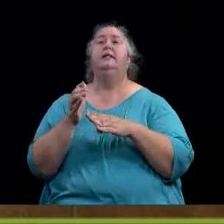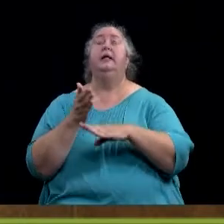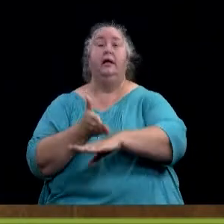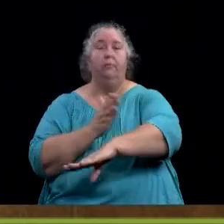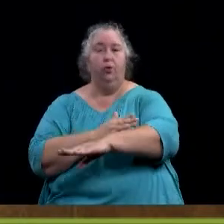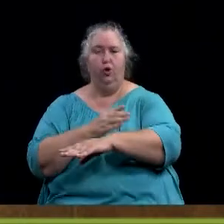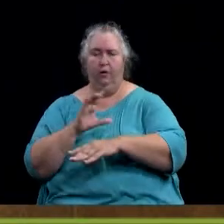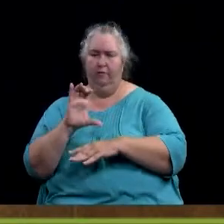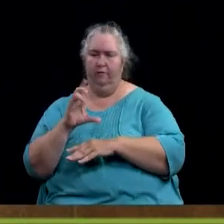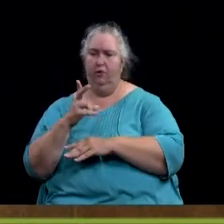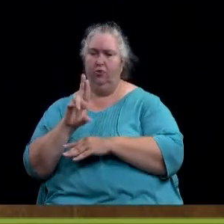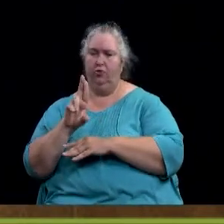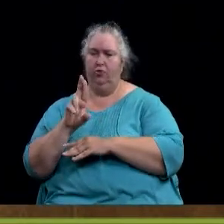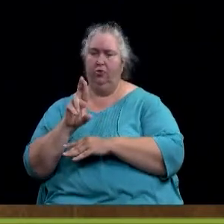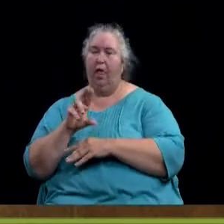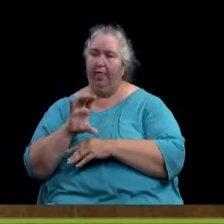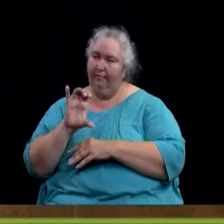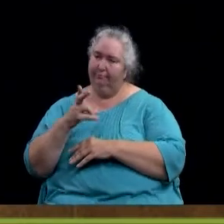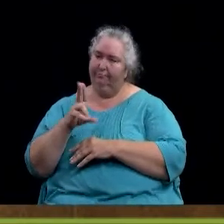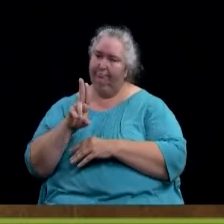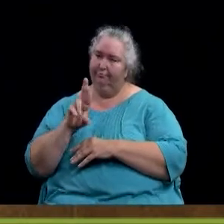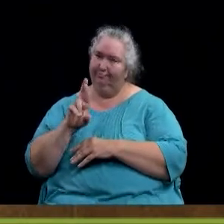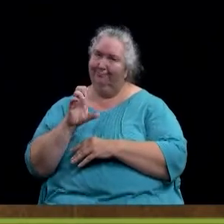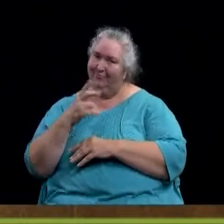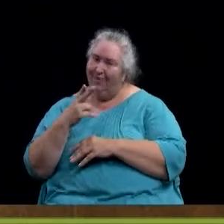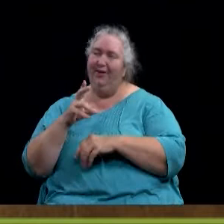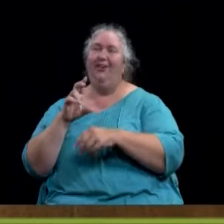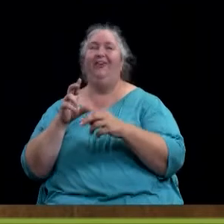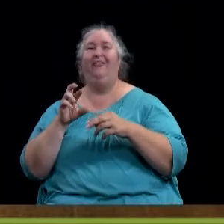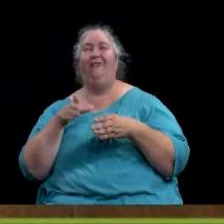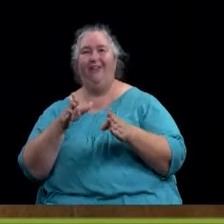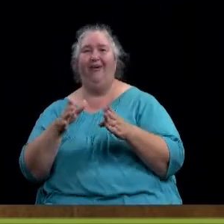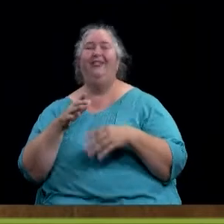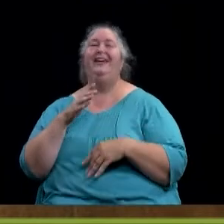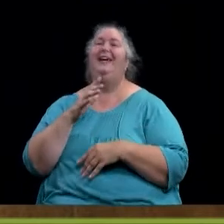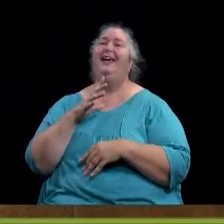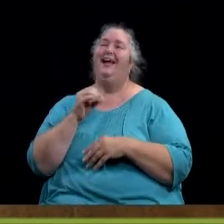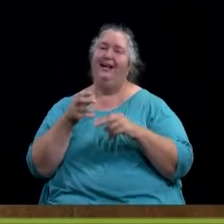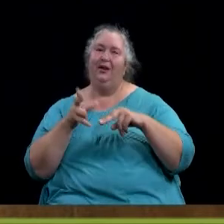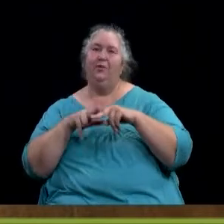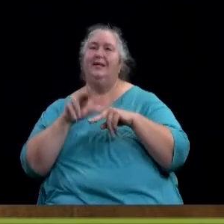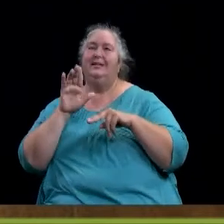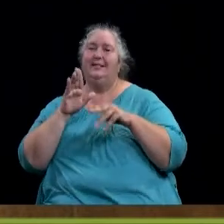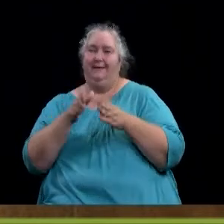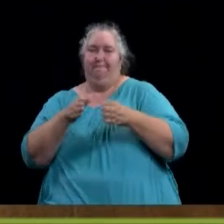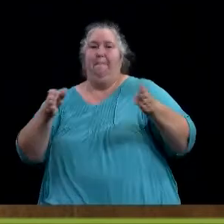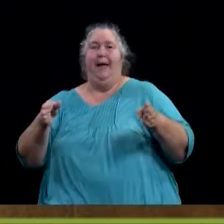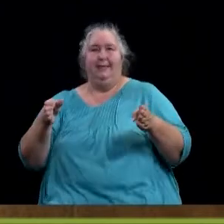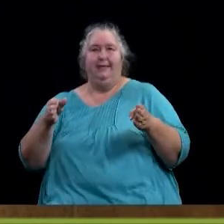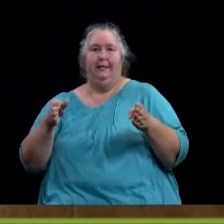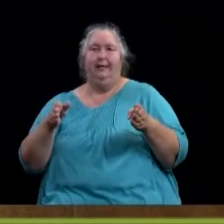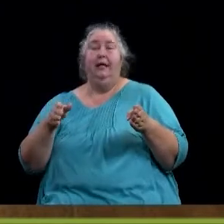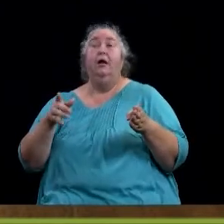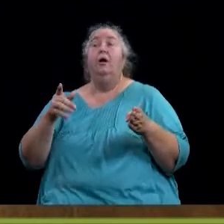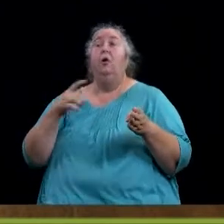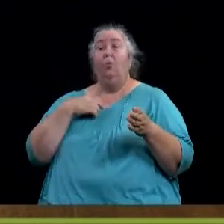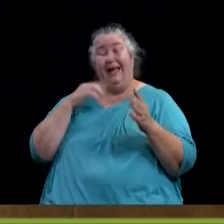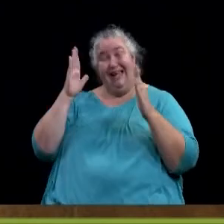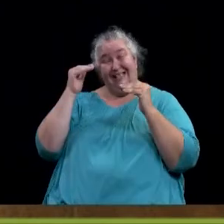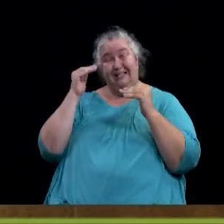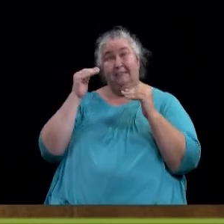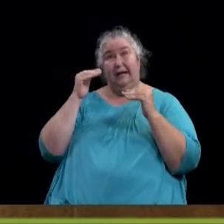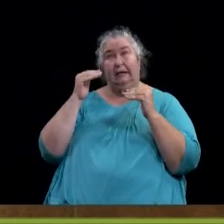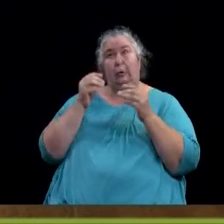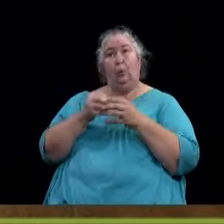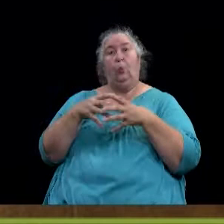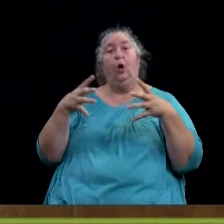mains and increases their capacities. We anticipate significant growth will continue in the 84 corridor, and this growth would not